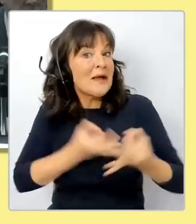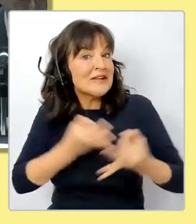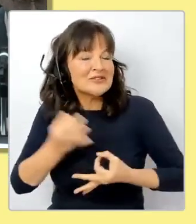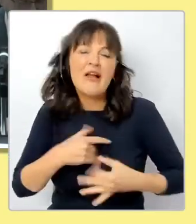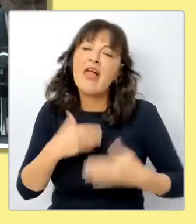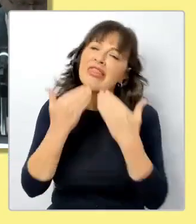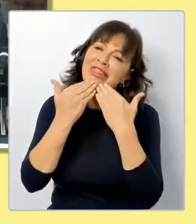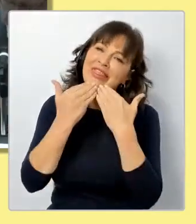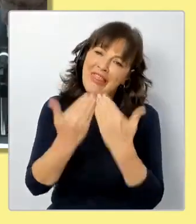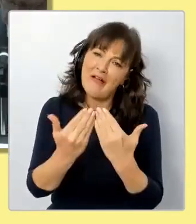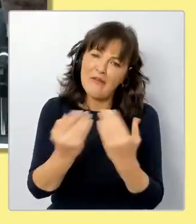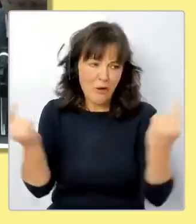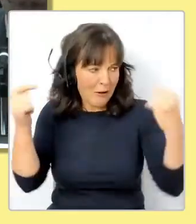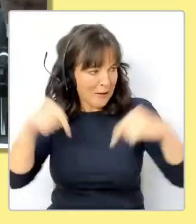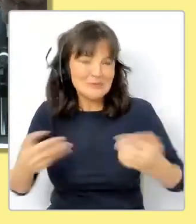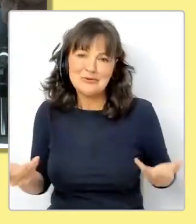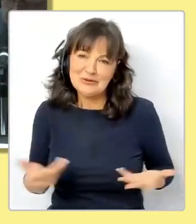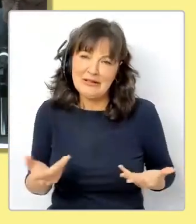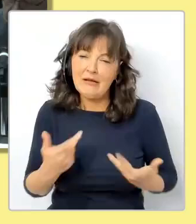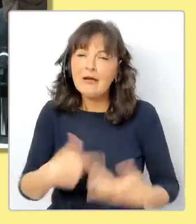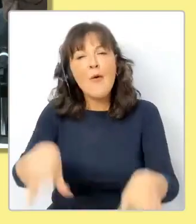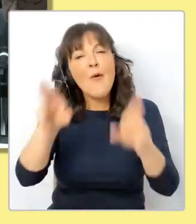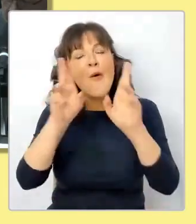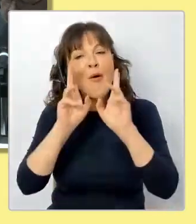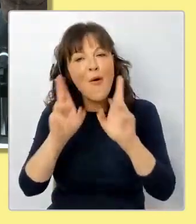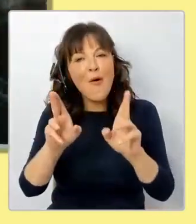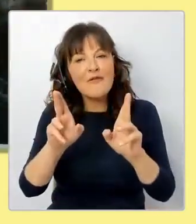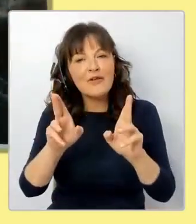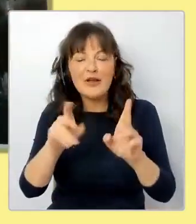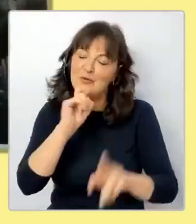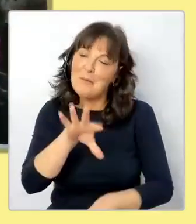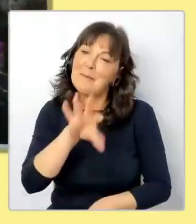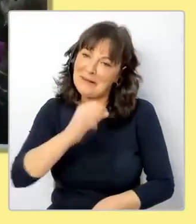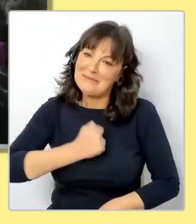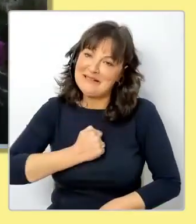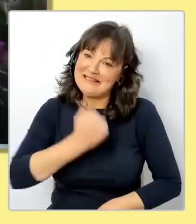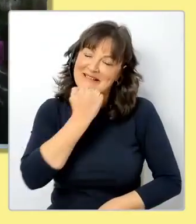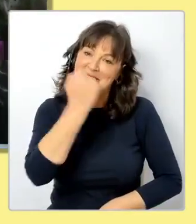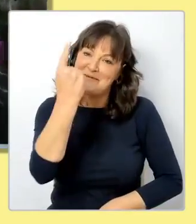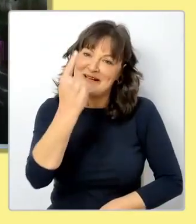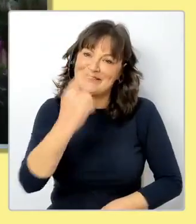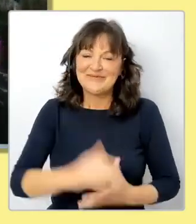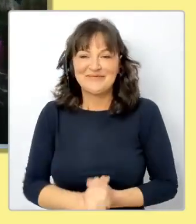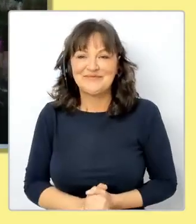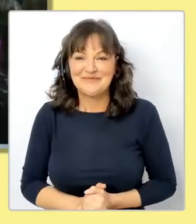for coming out here, and hopefully you'll put Humza Yousaf as your number one choice.